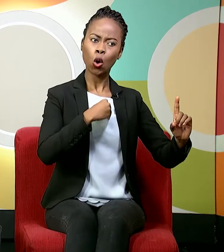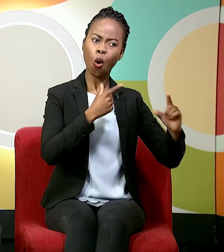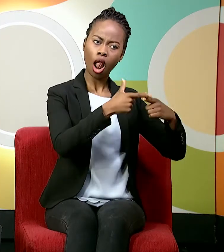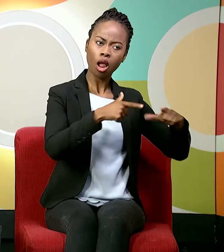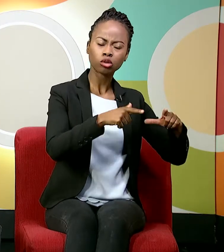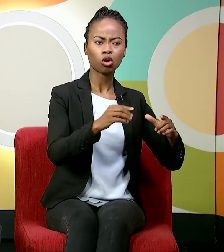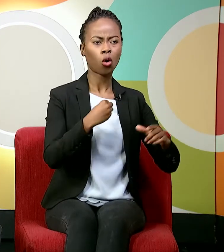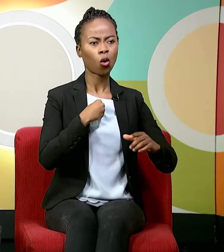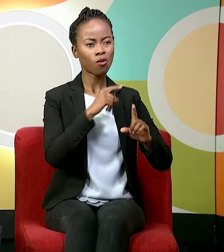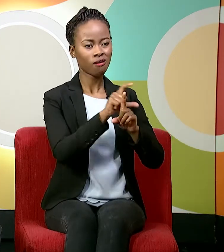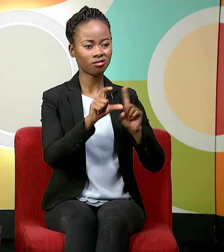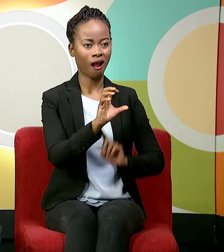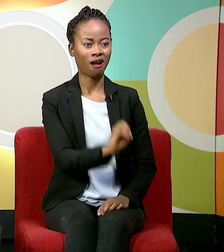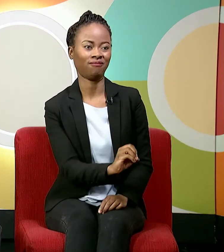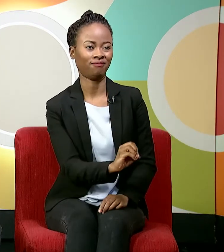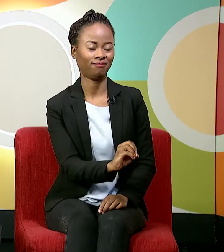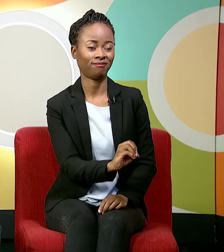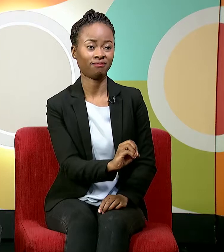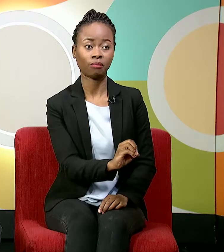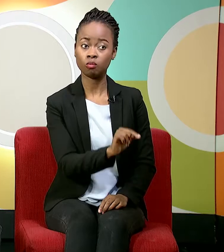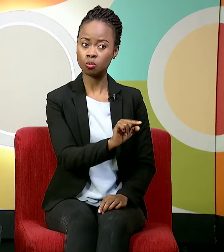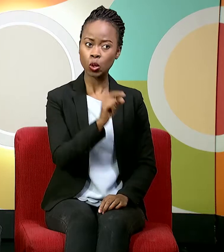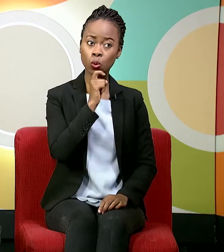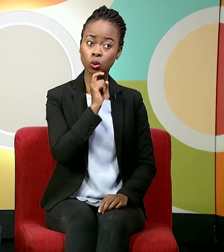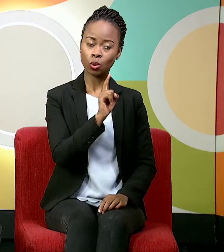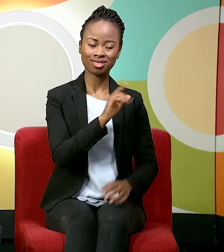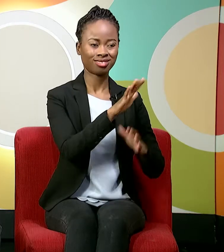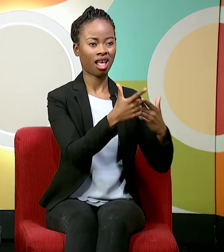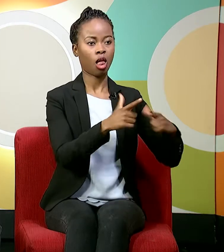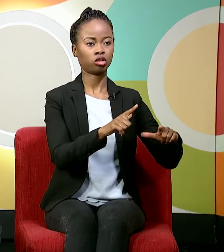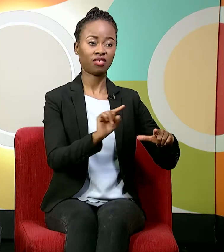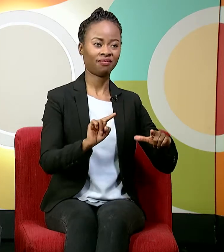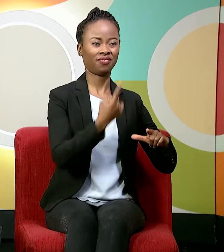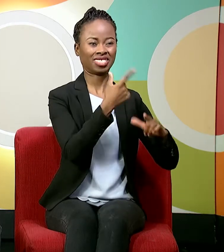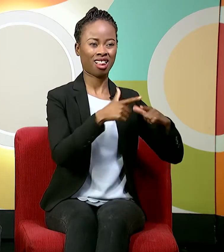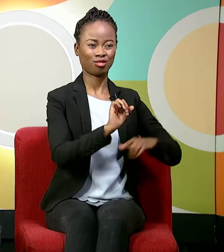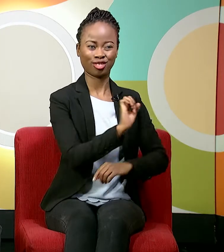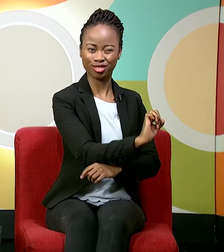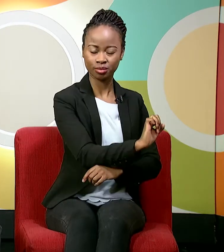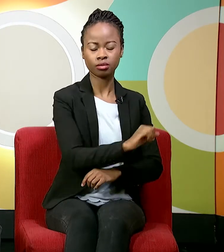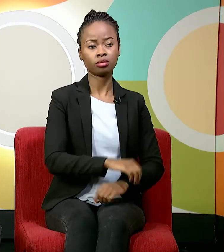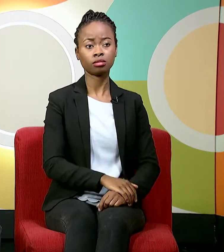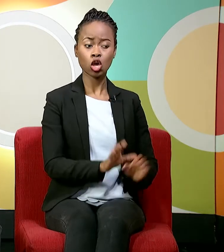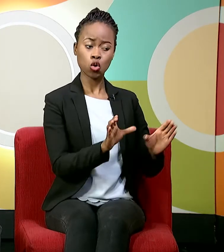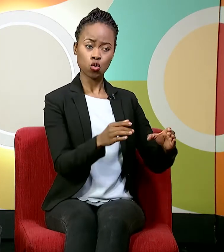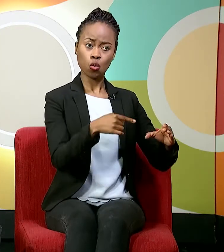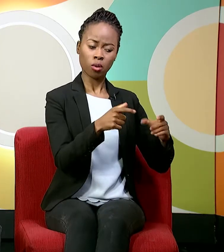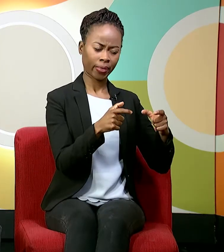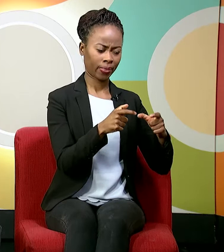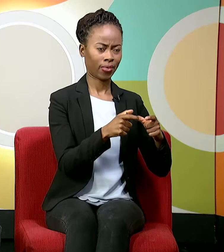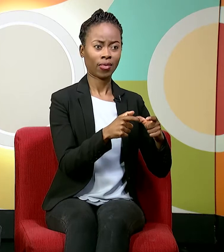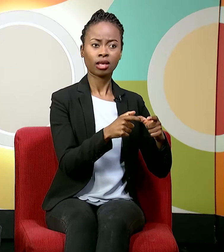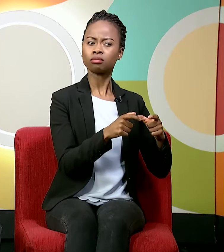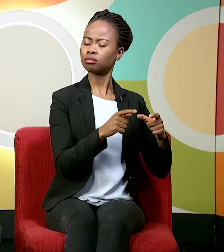own cultural identity and language, using sign language as a first language. This minority group distinguishes